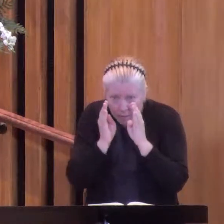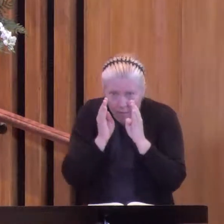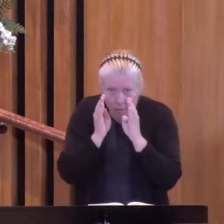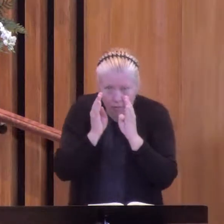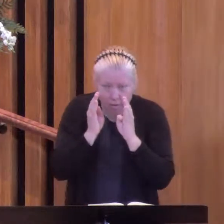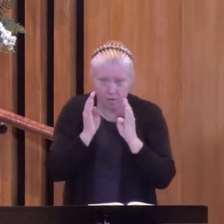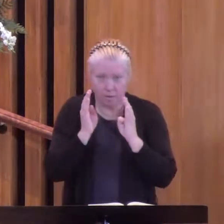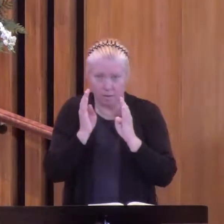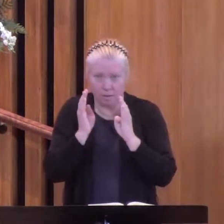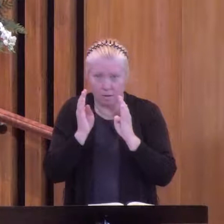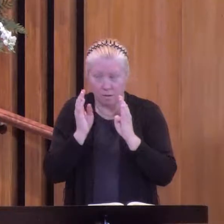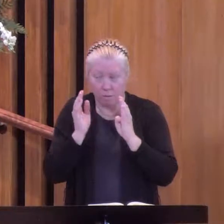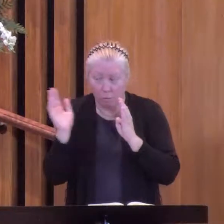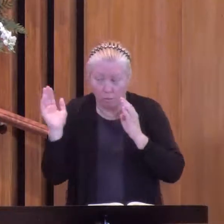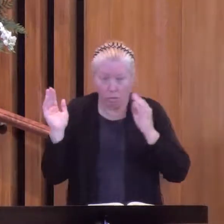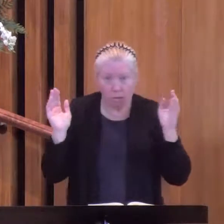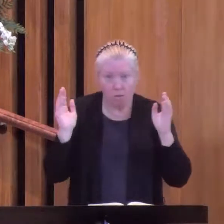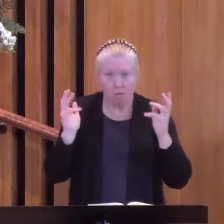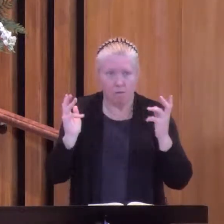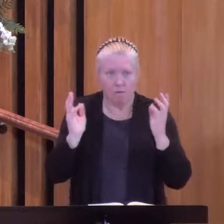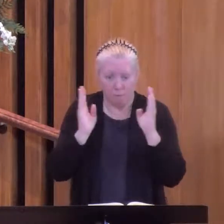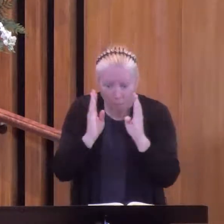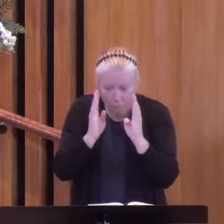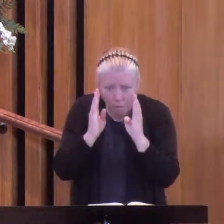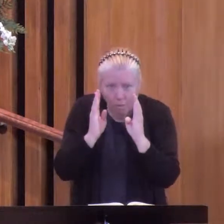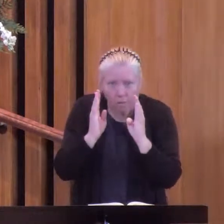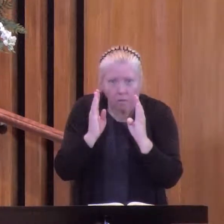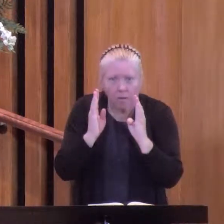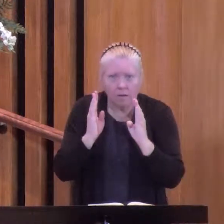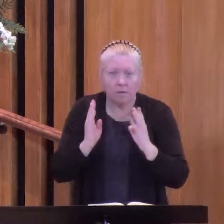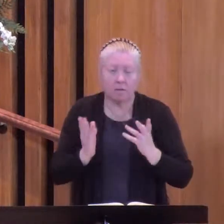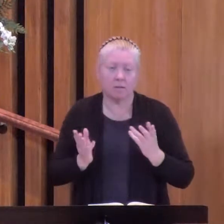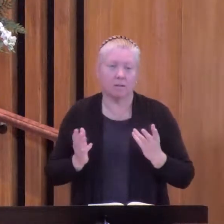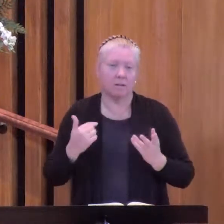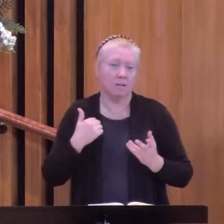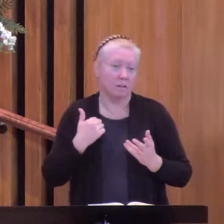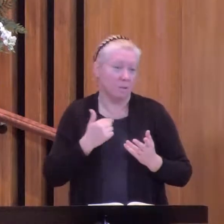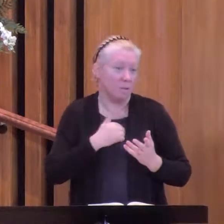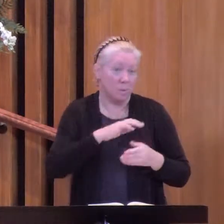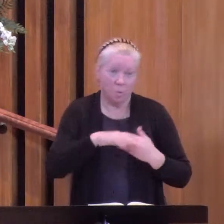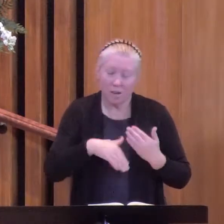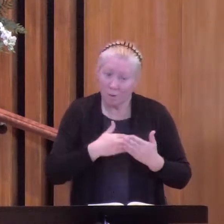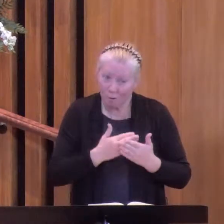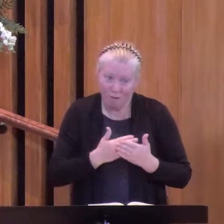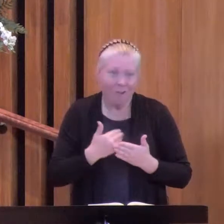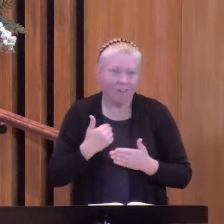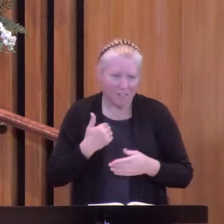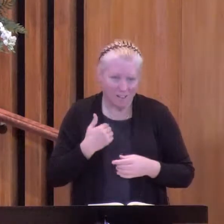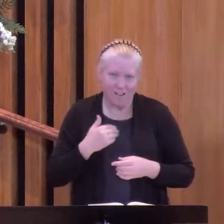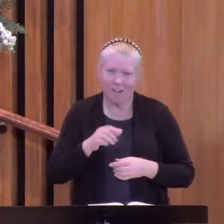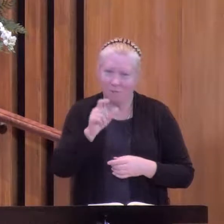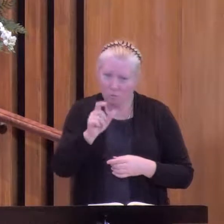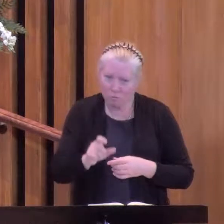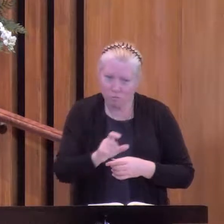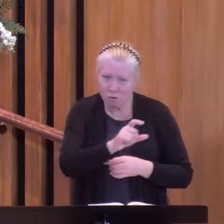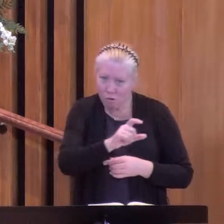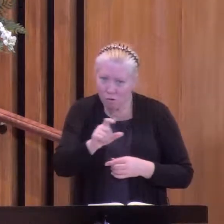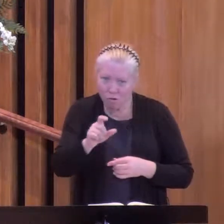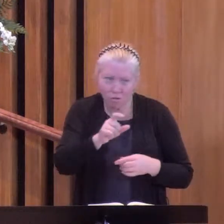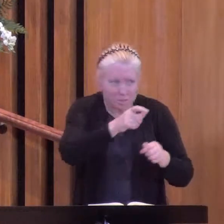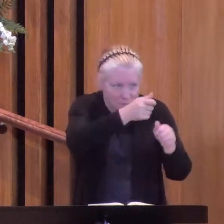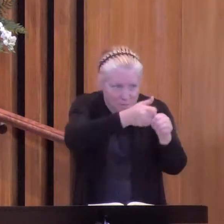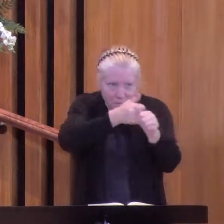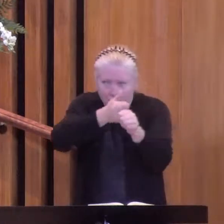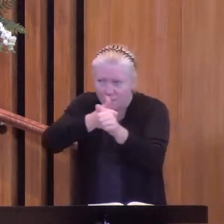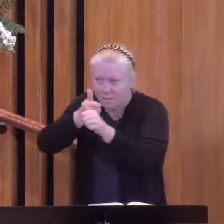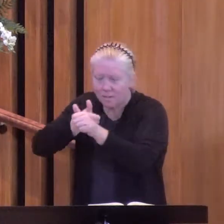the realization that we all are carrying crosses, and that as we